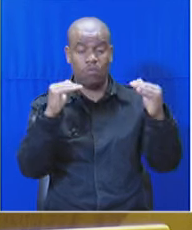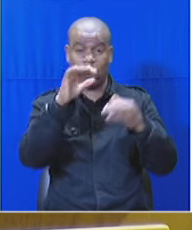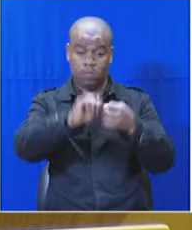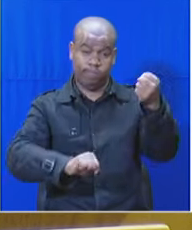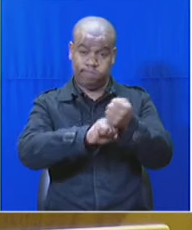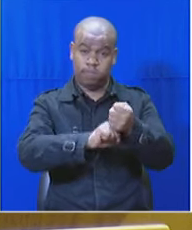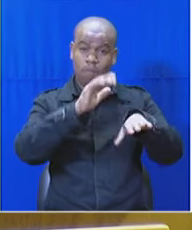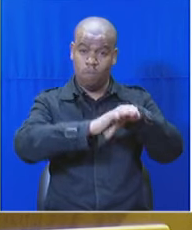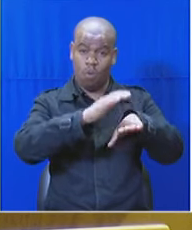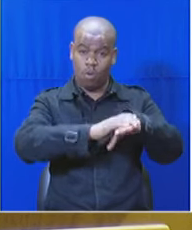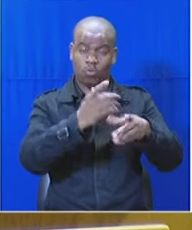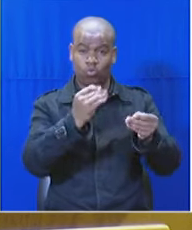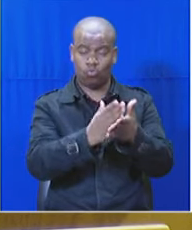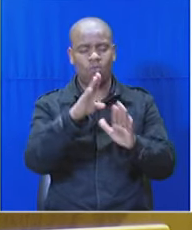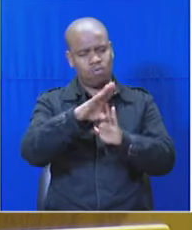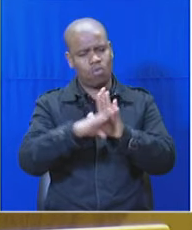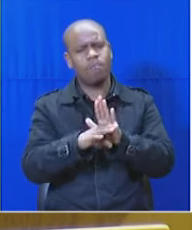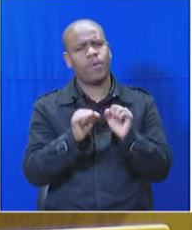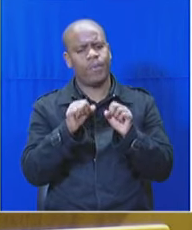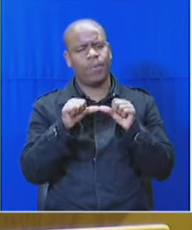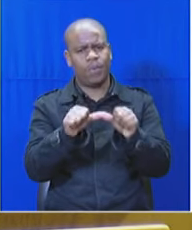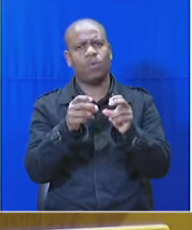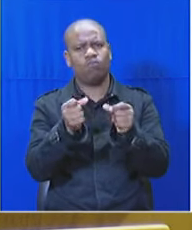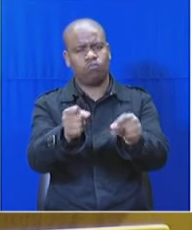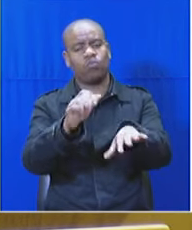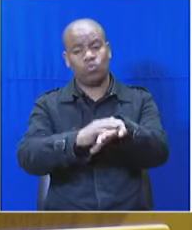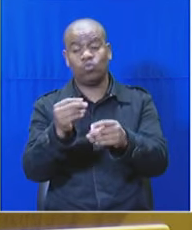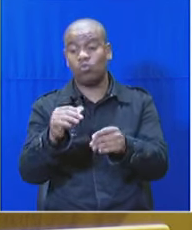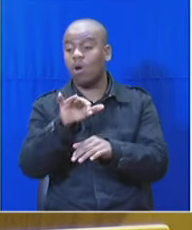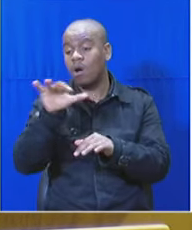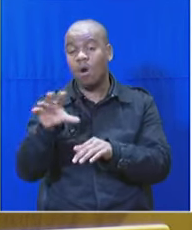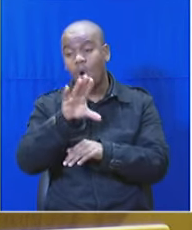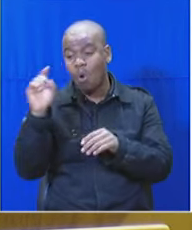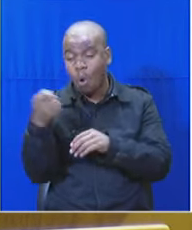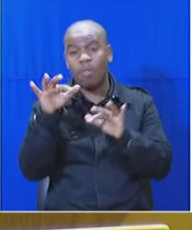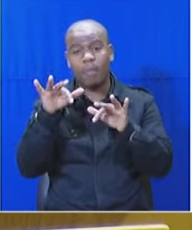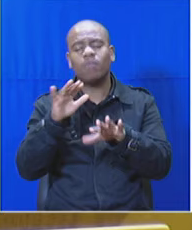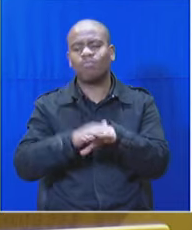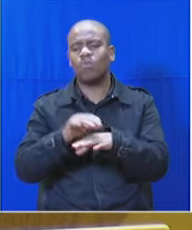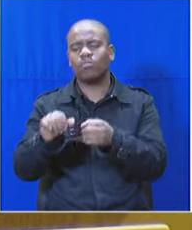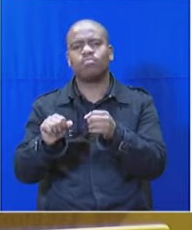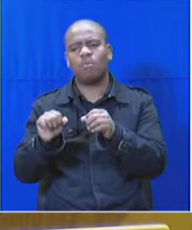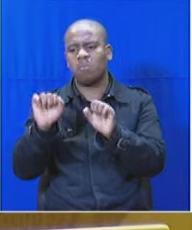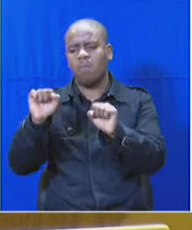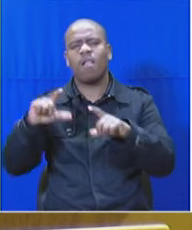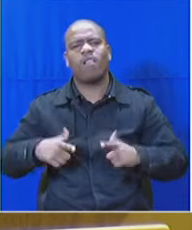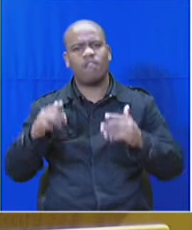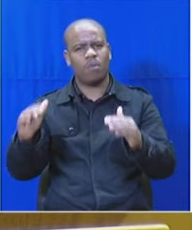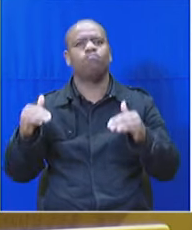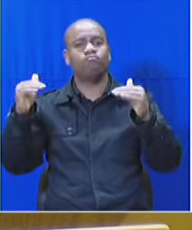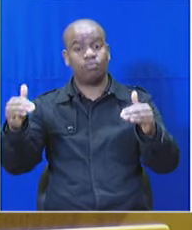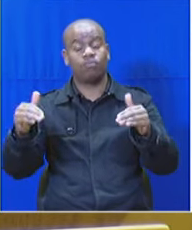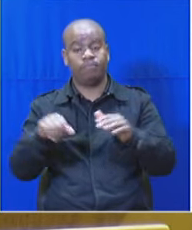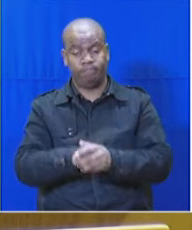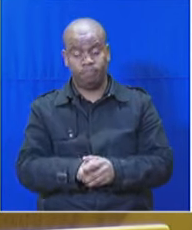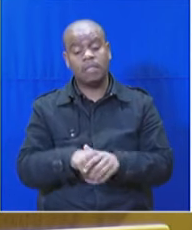and acceleration of the program to improve the quality of life of all. Also, the year 2015 marks the 60th